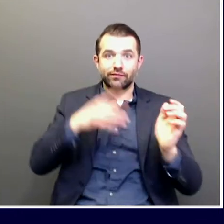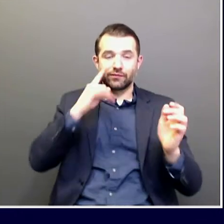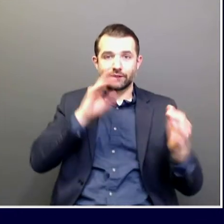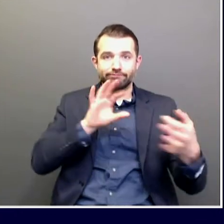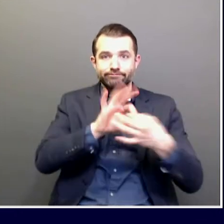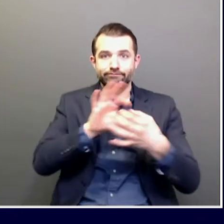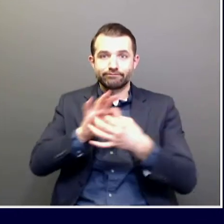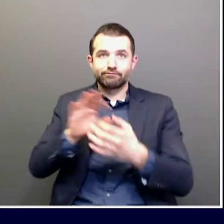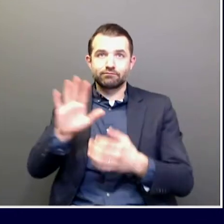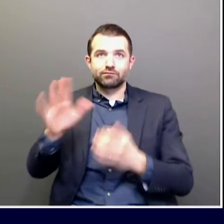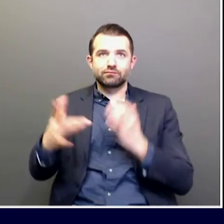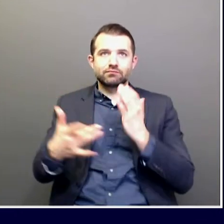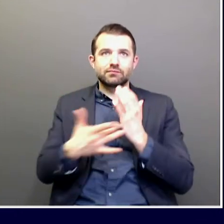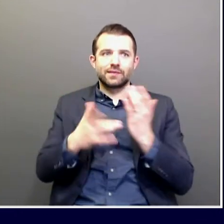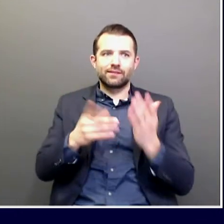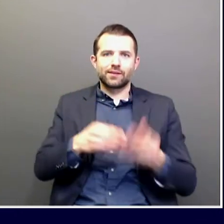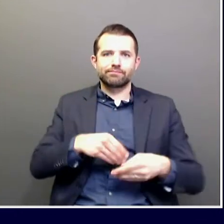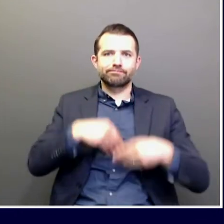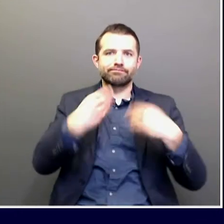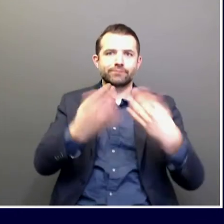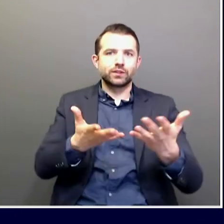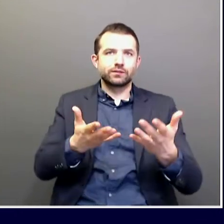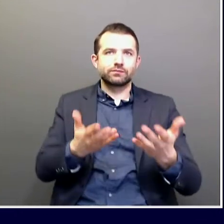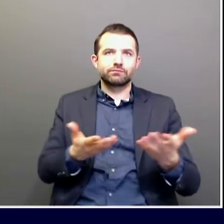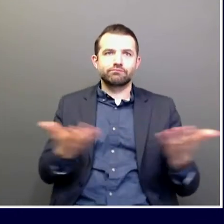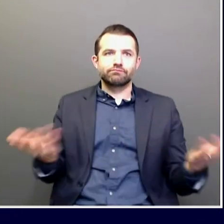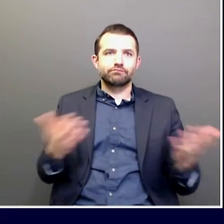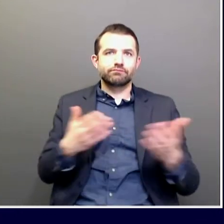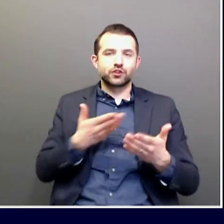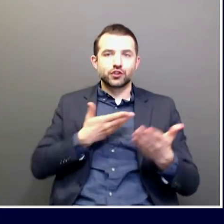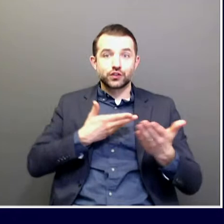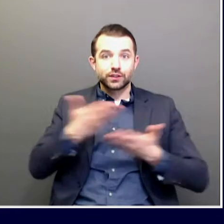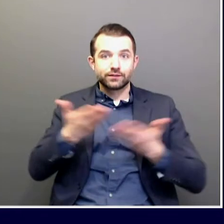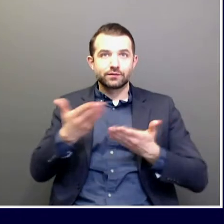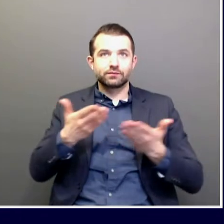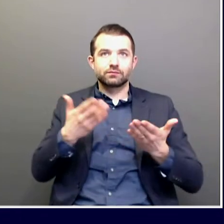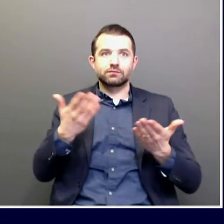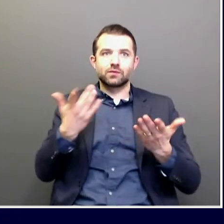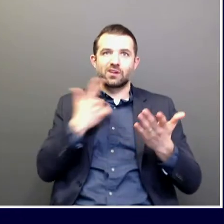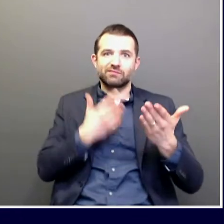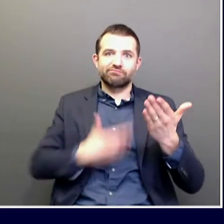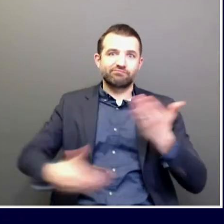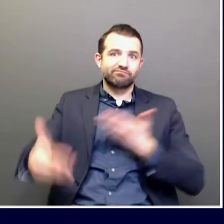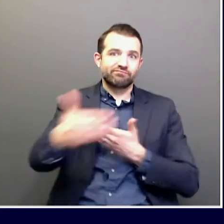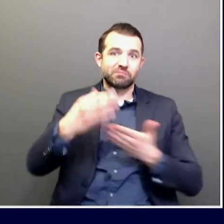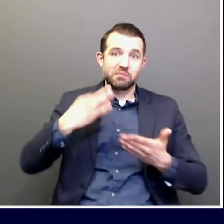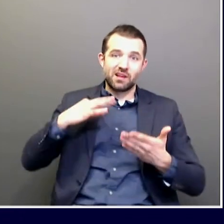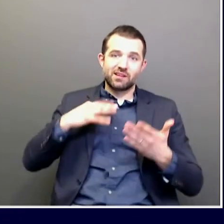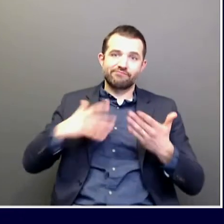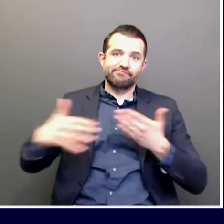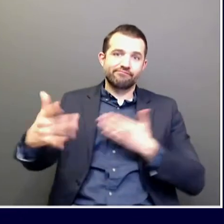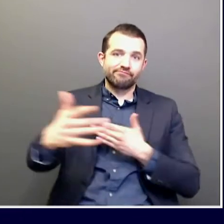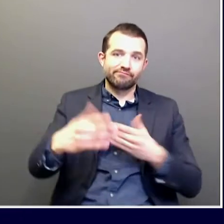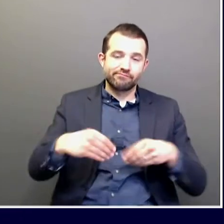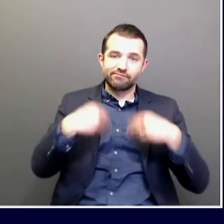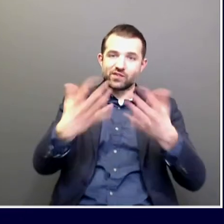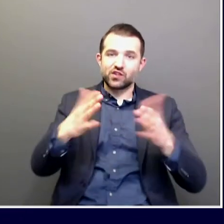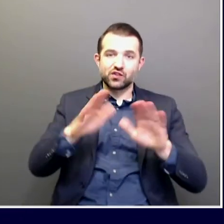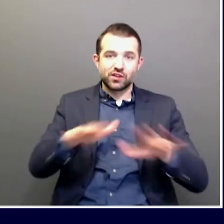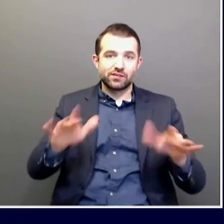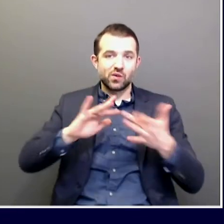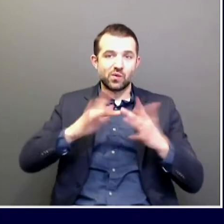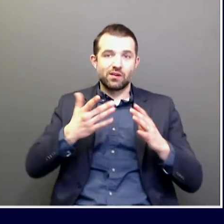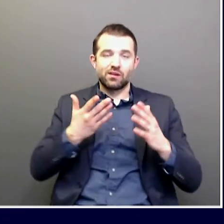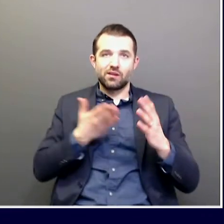is to continue it, knowing that in rural areas, in areas or schools without school nurses, we need to do something different to be